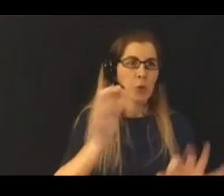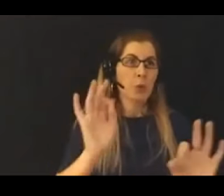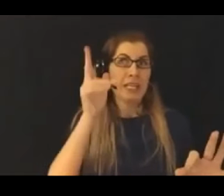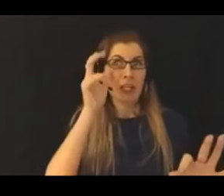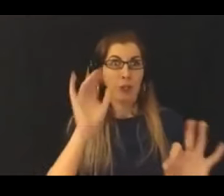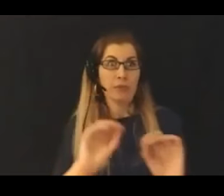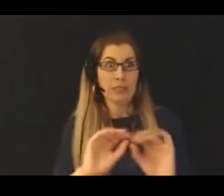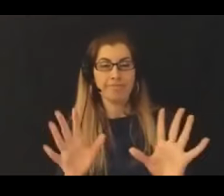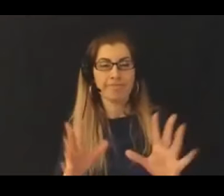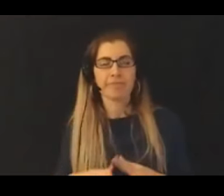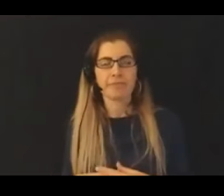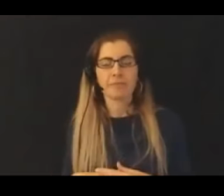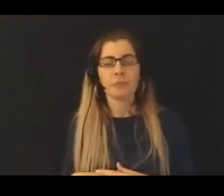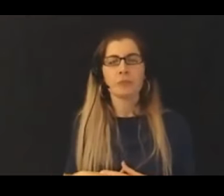levels.